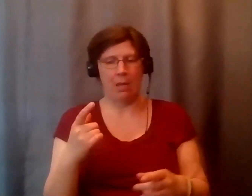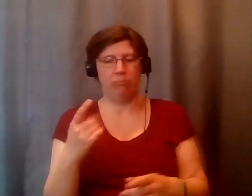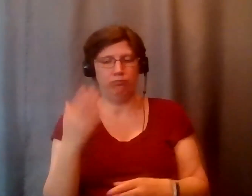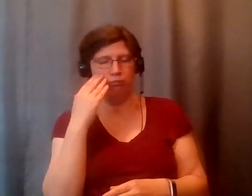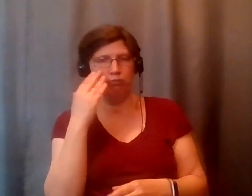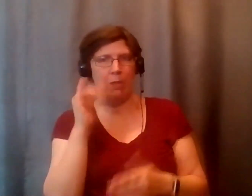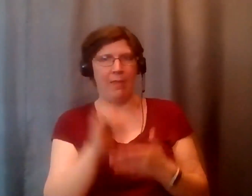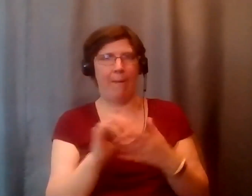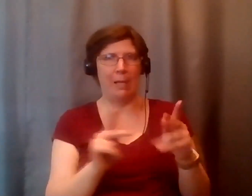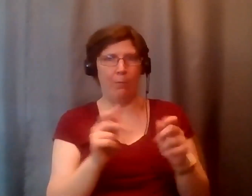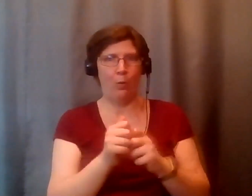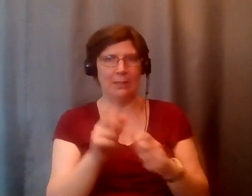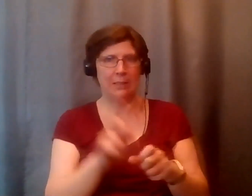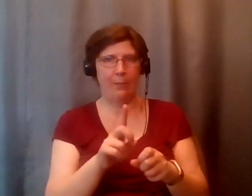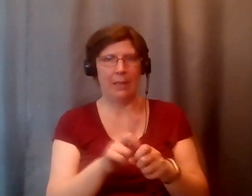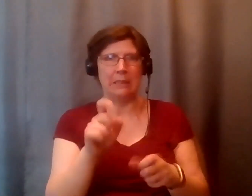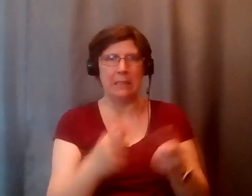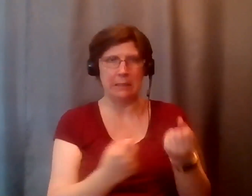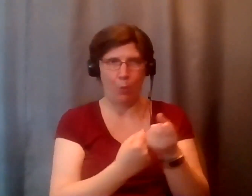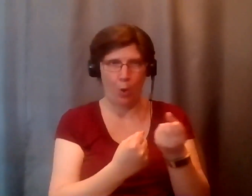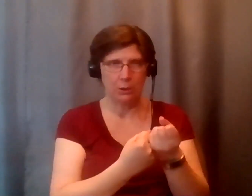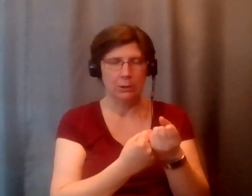need support, and